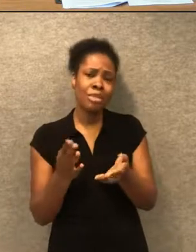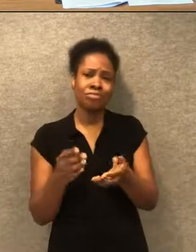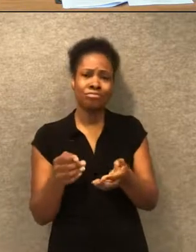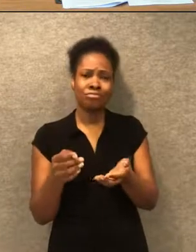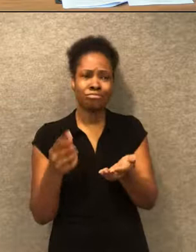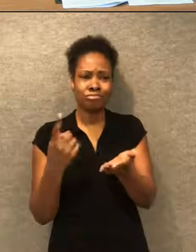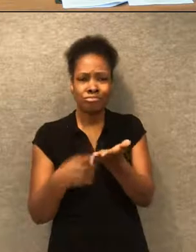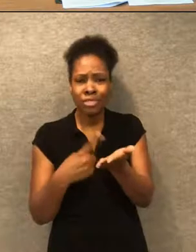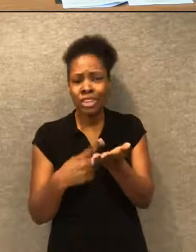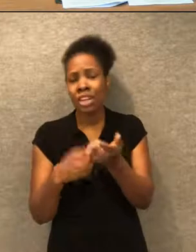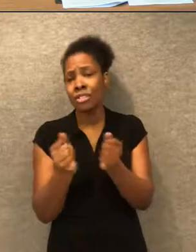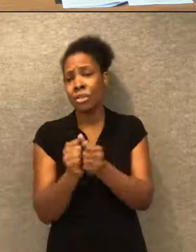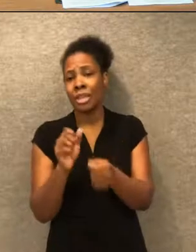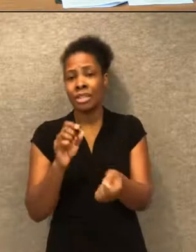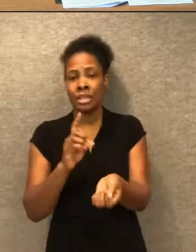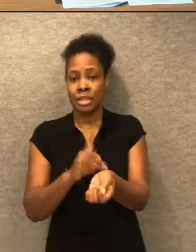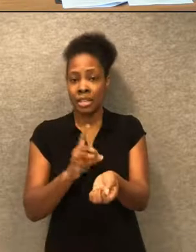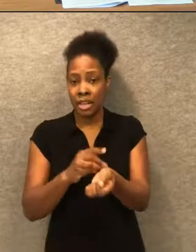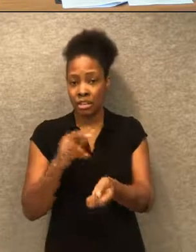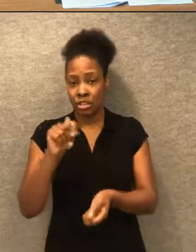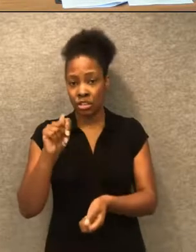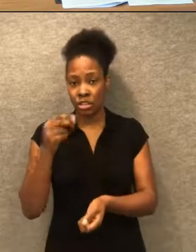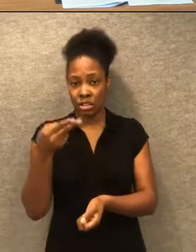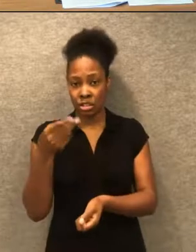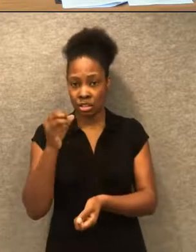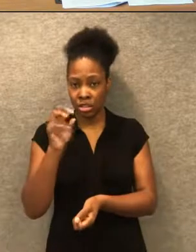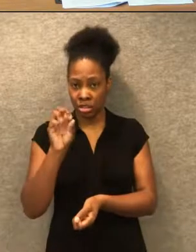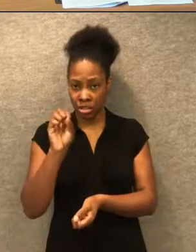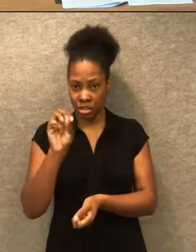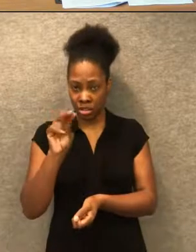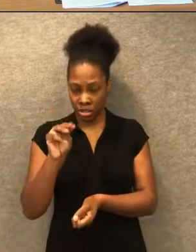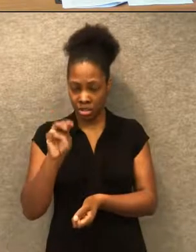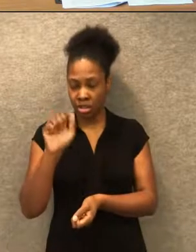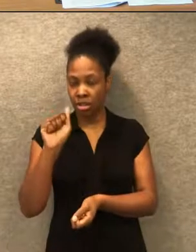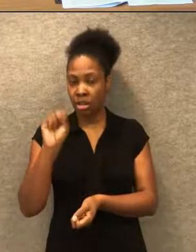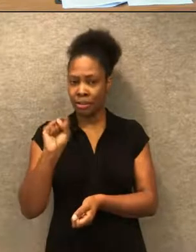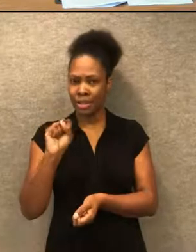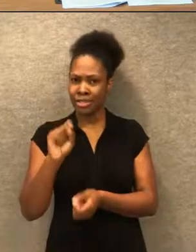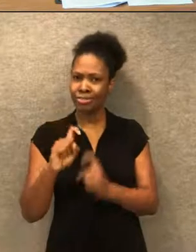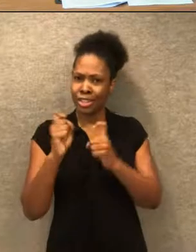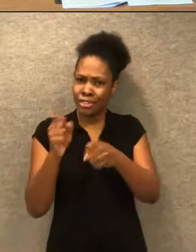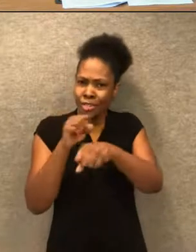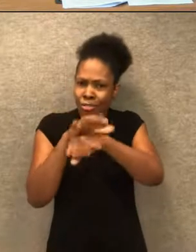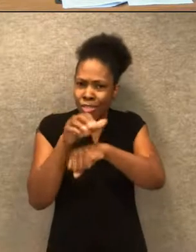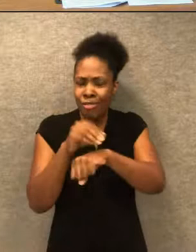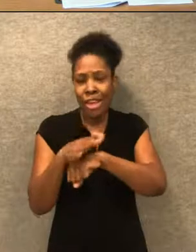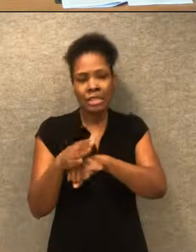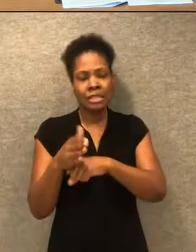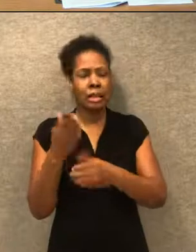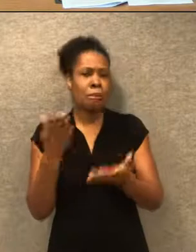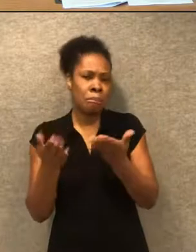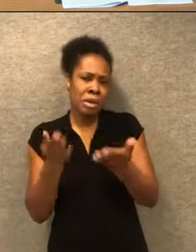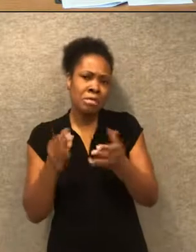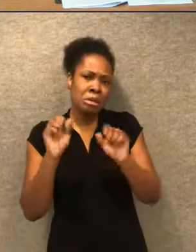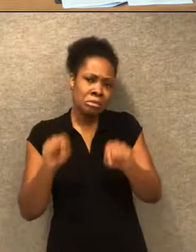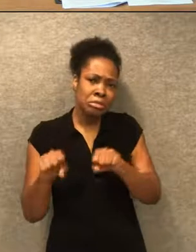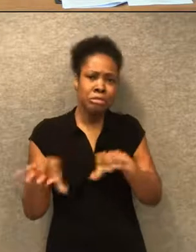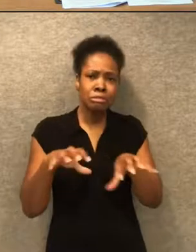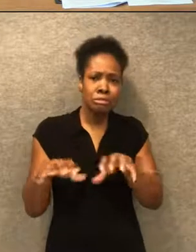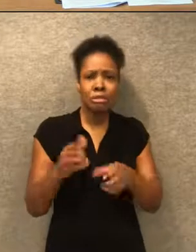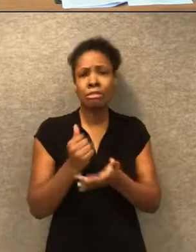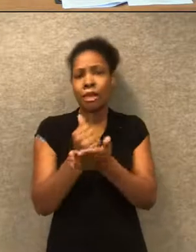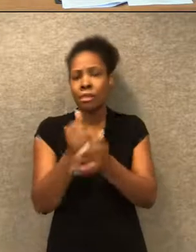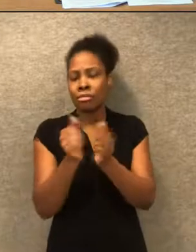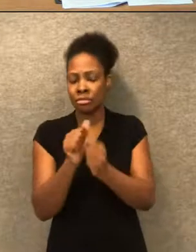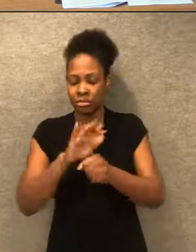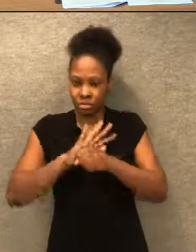some of those issues. And she's going to be able to just give you some advice, what needs to happen. So we're excited about that. But